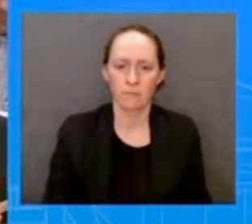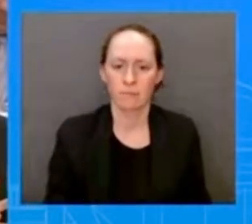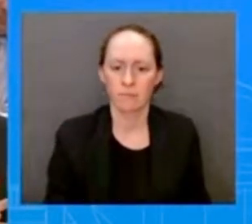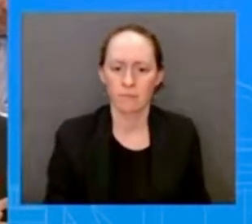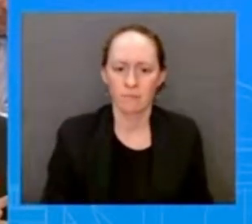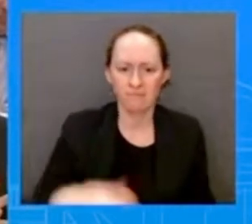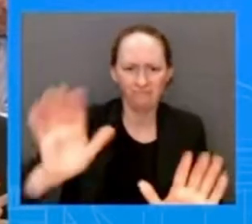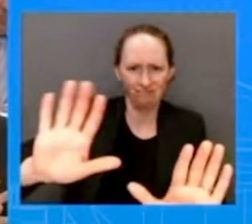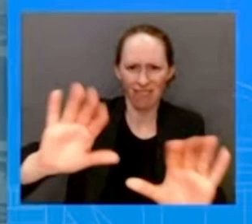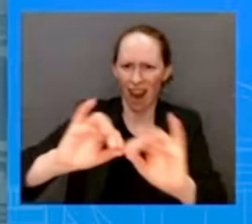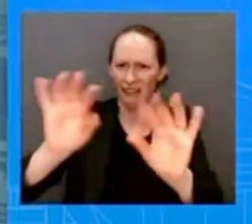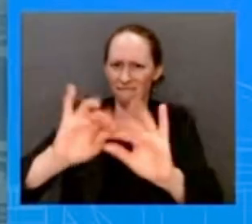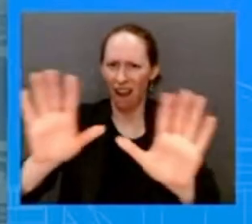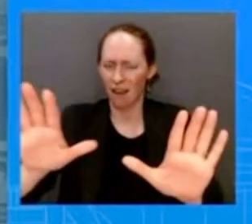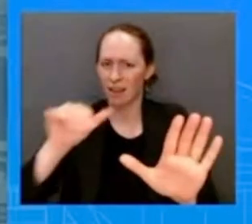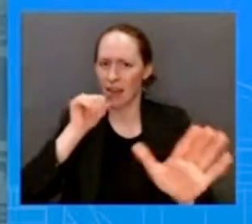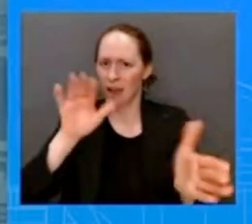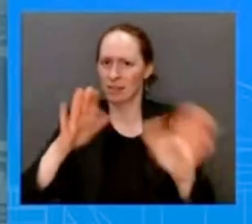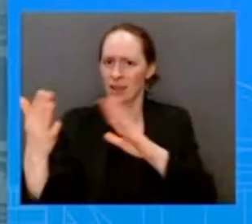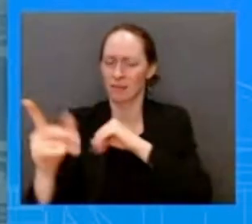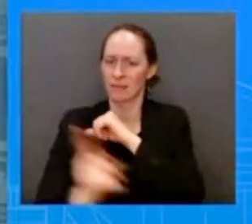Separate question. Okay.